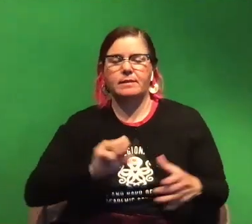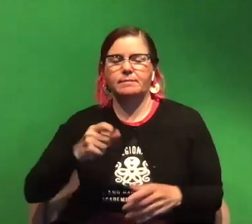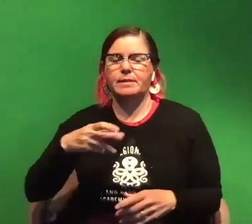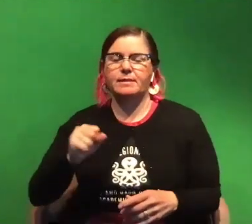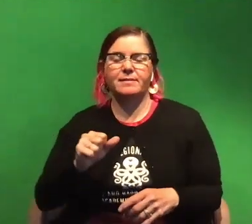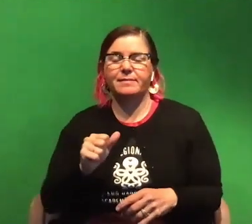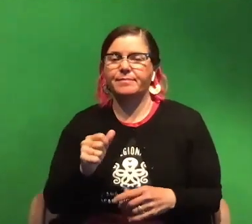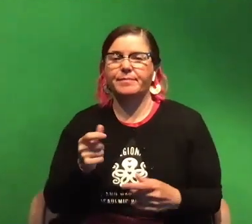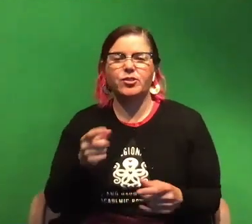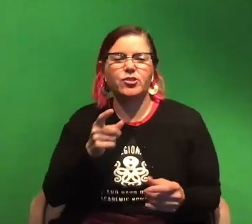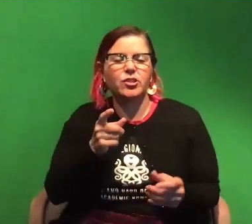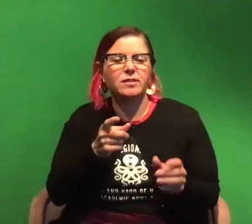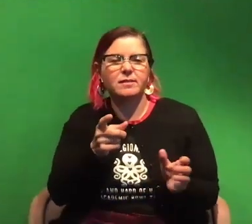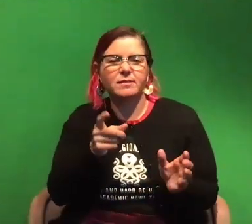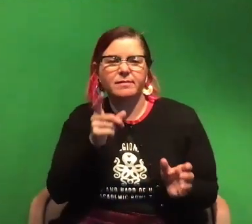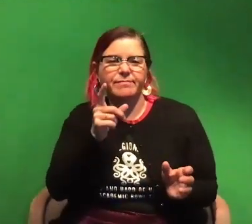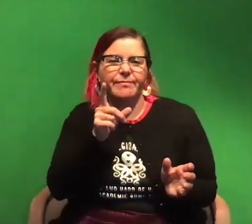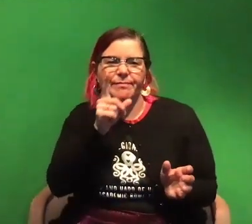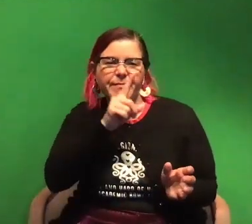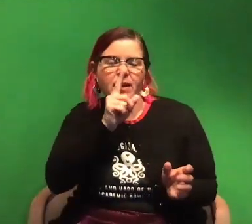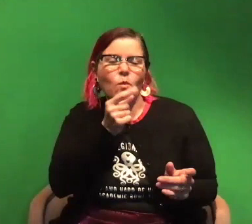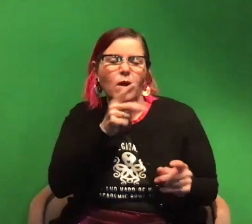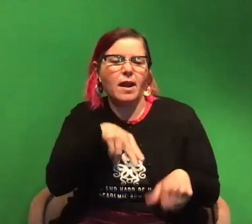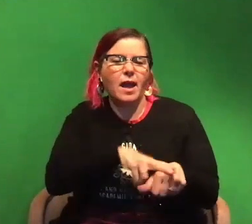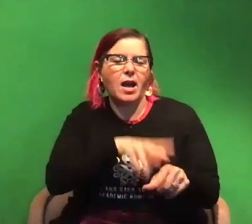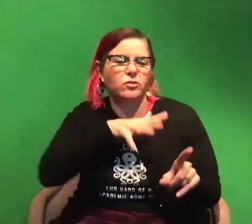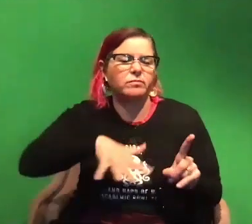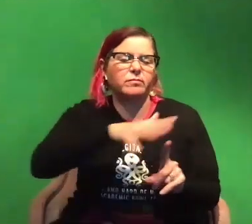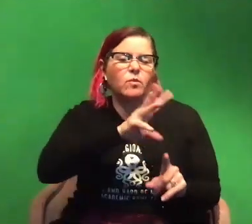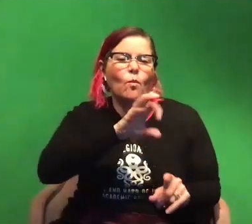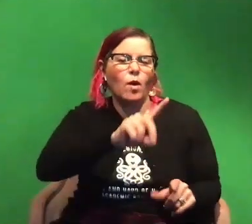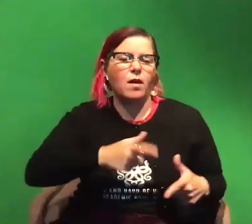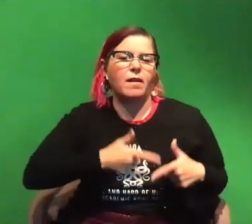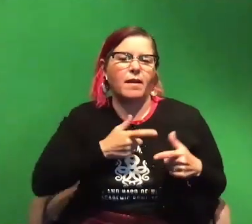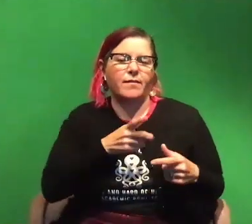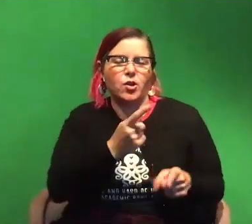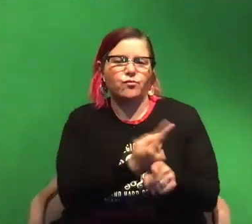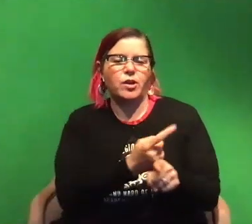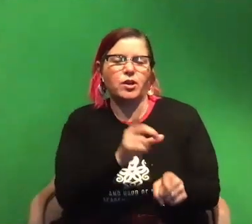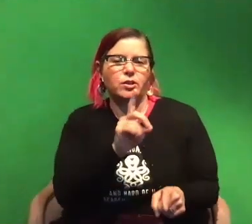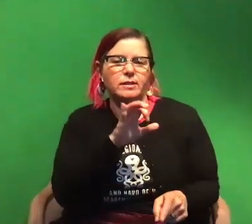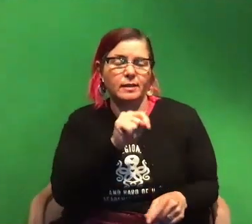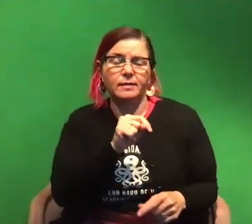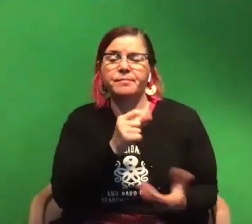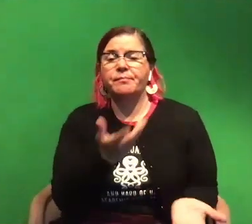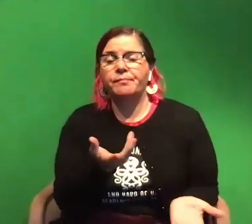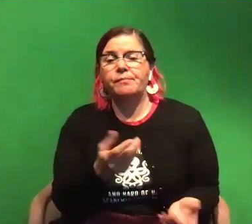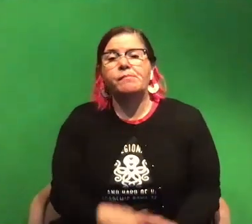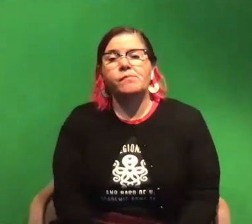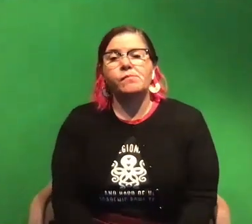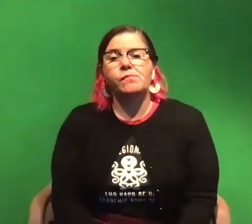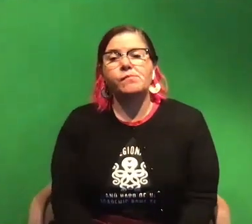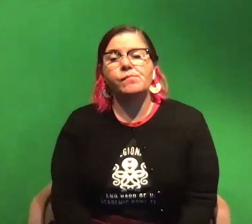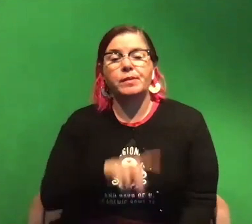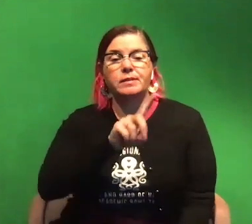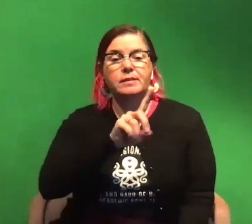basically mimic what they'd be getting naturally out in their wild habitat, their wild diet. And so their diet does